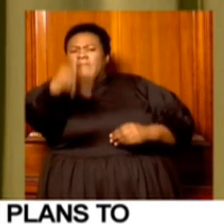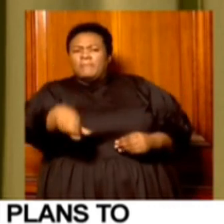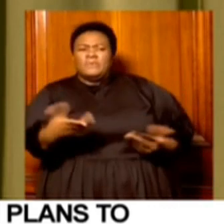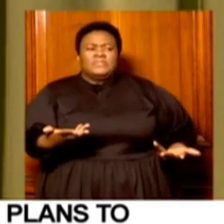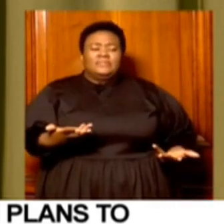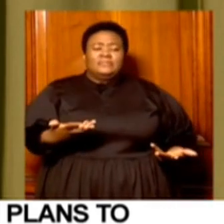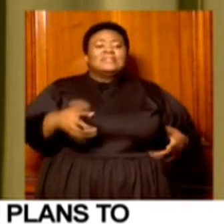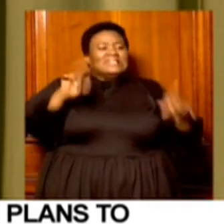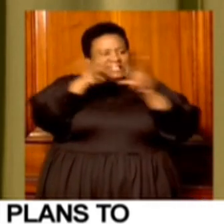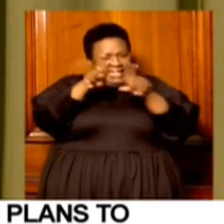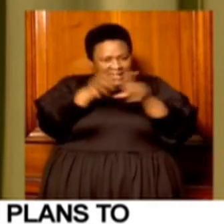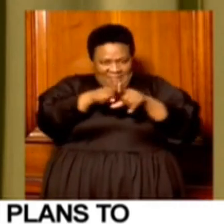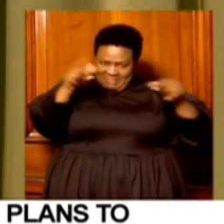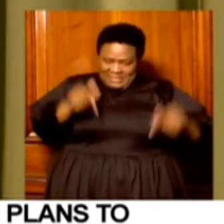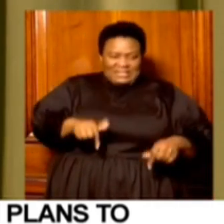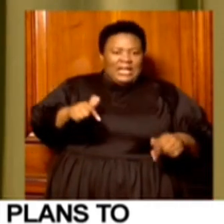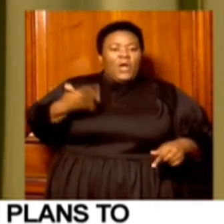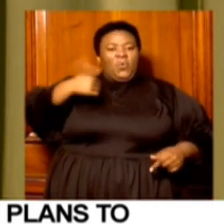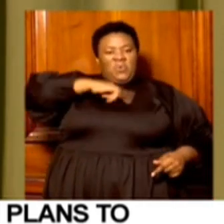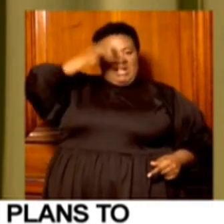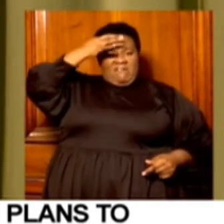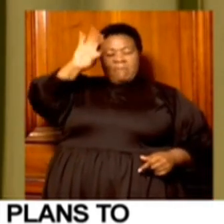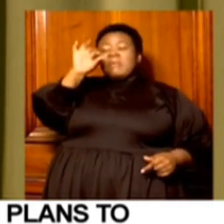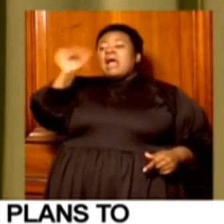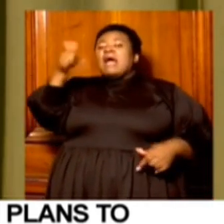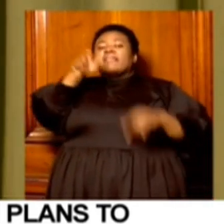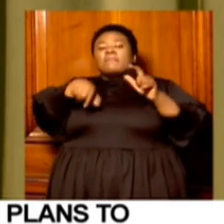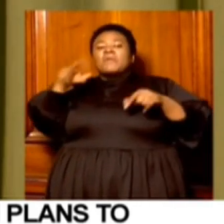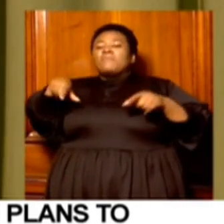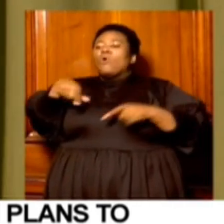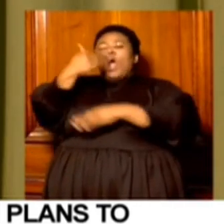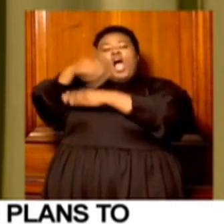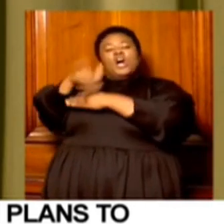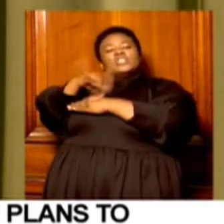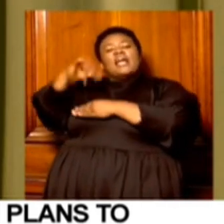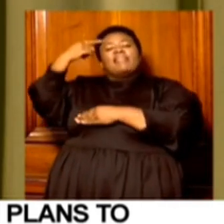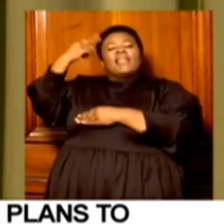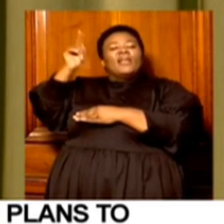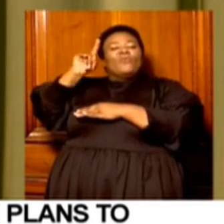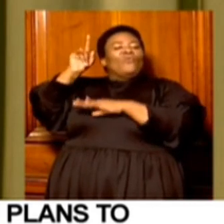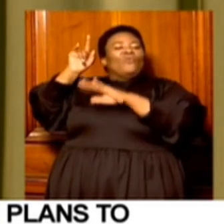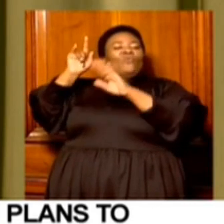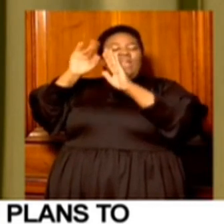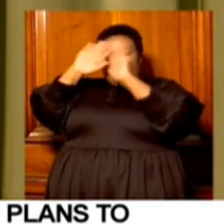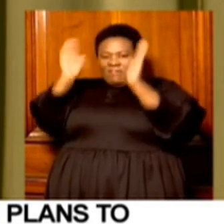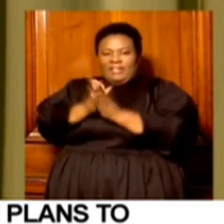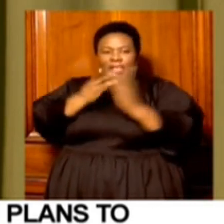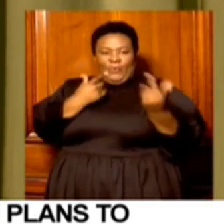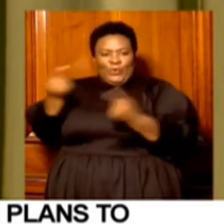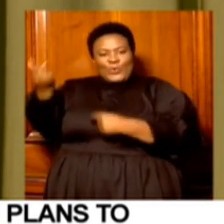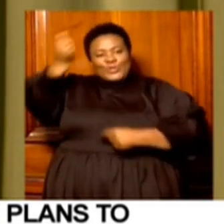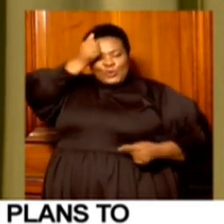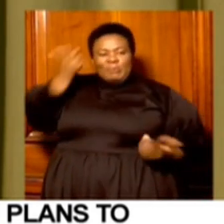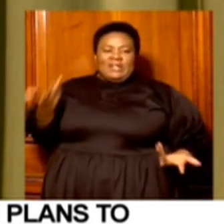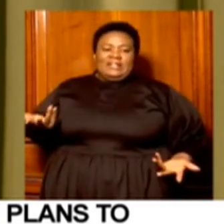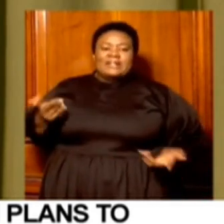Just like now, we are a government. Other people are outside, they think what we do is very stupid. But what we do as government, we